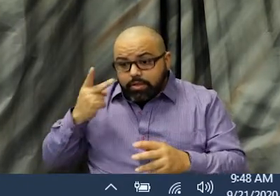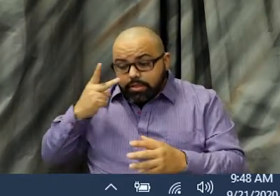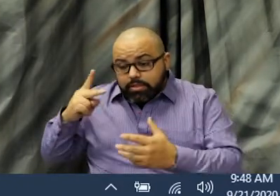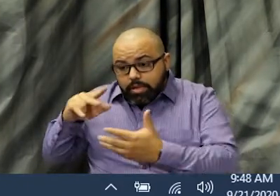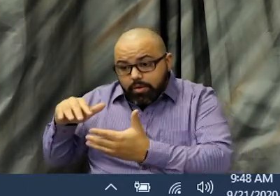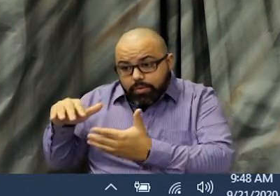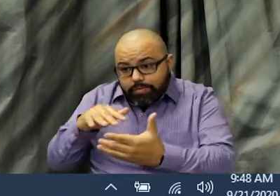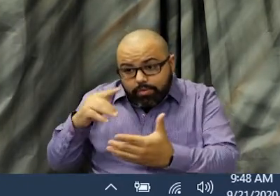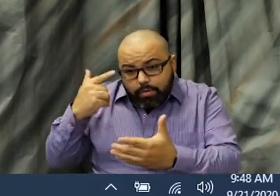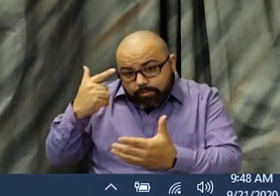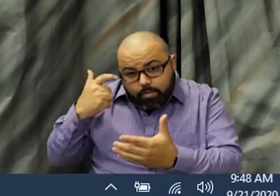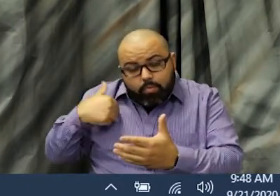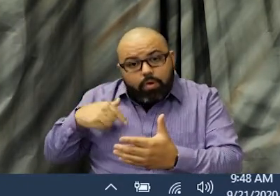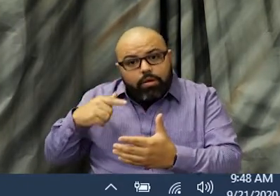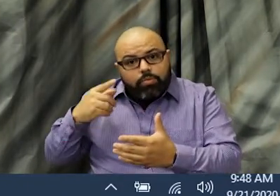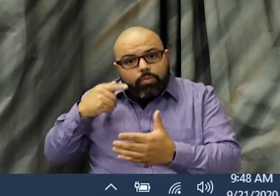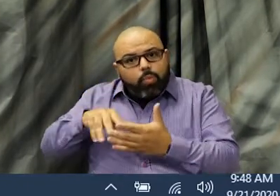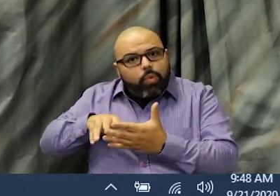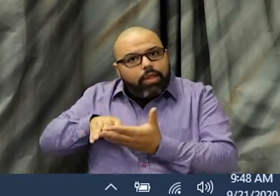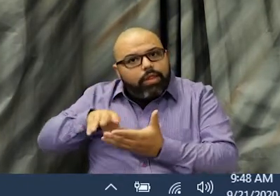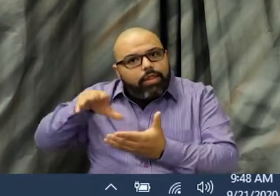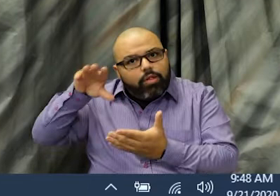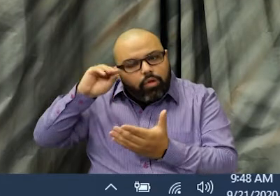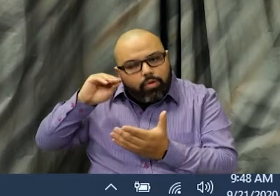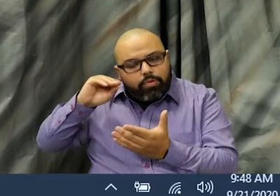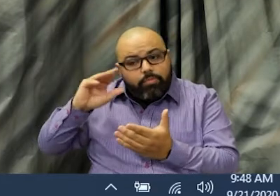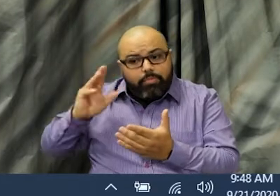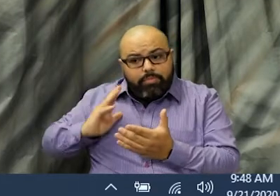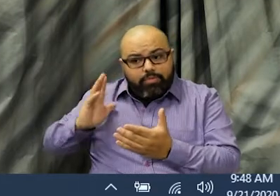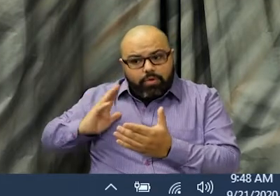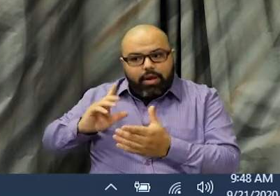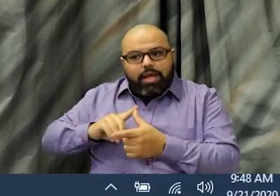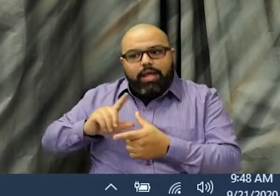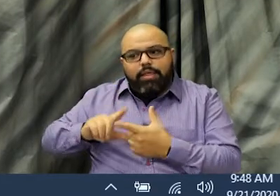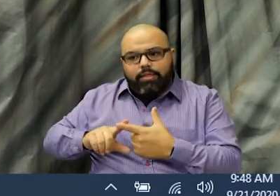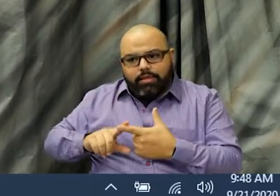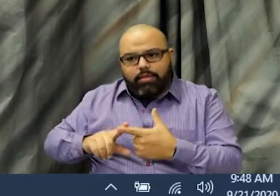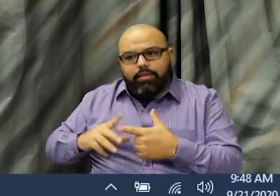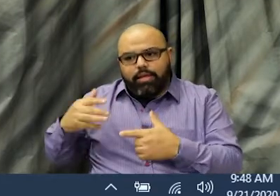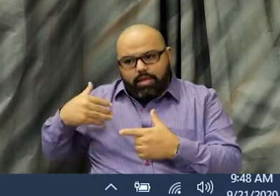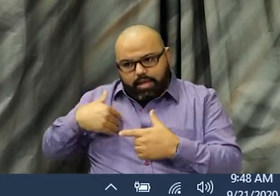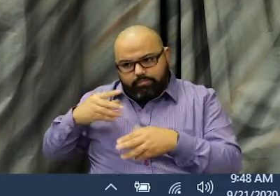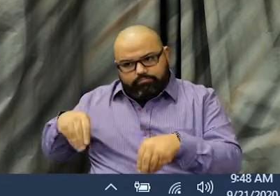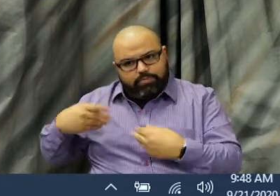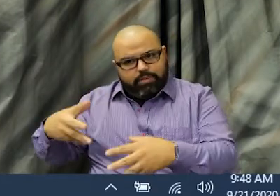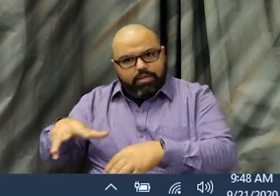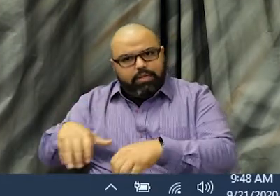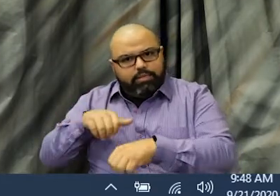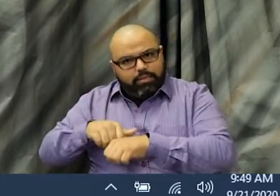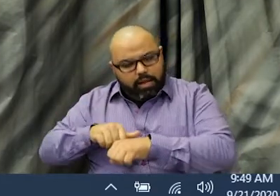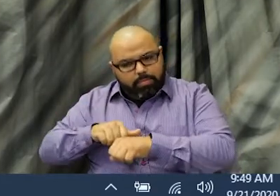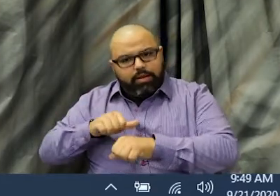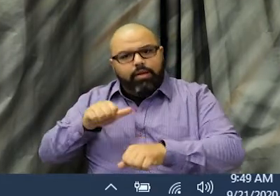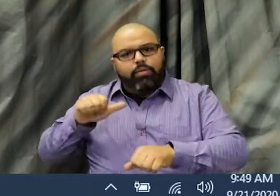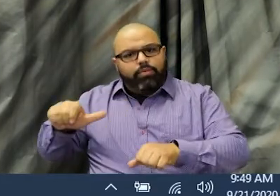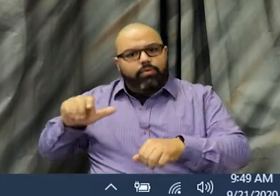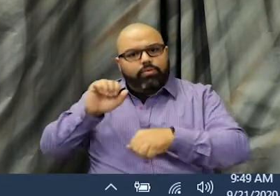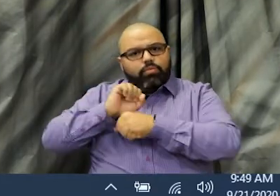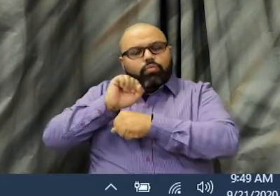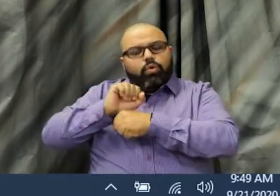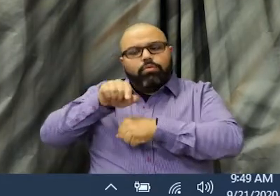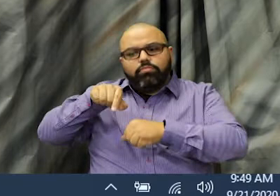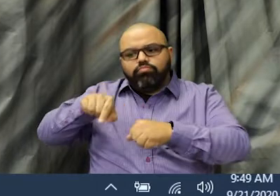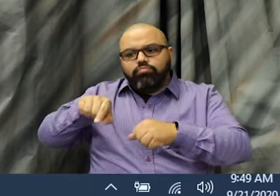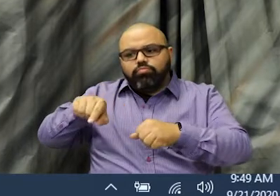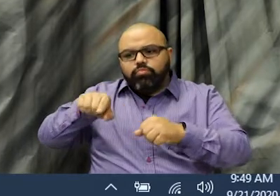do is they're going to watch a review from what we learned in the previous days, and then they have an assignment where they're going